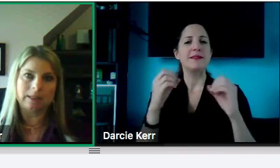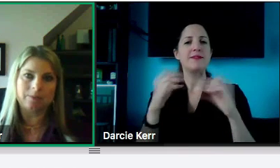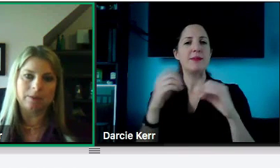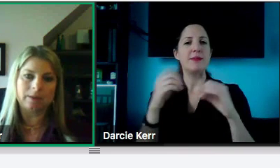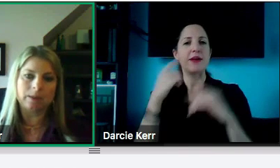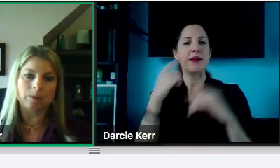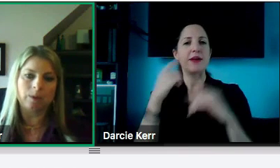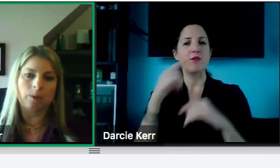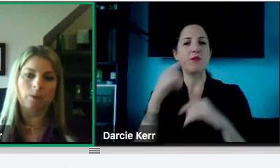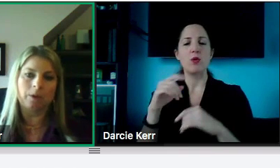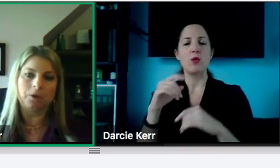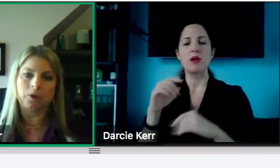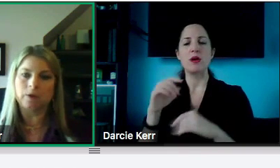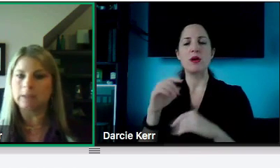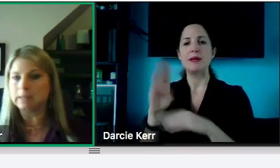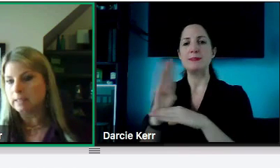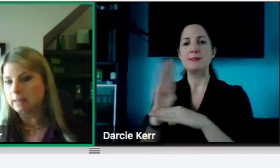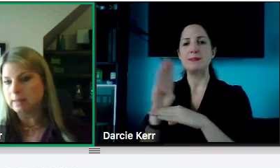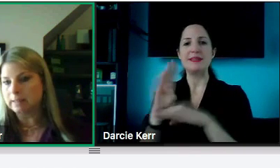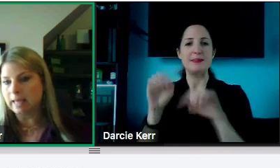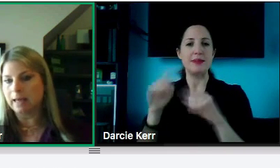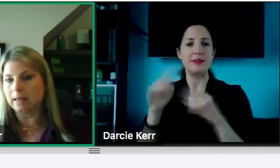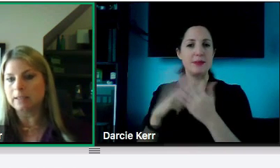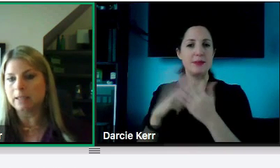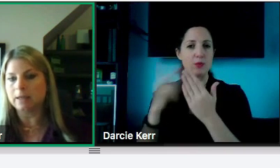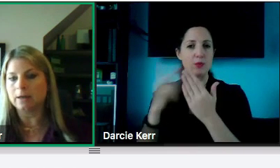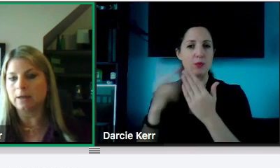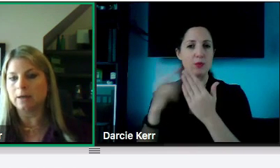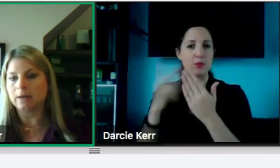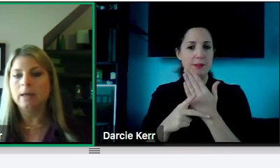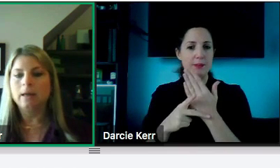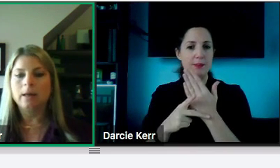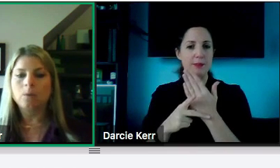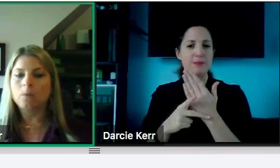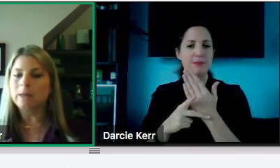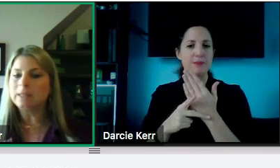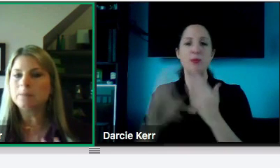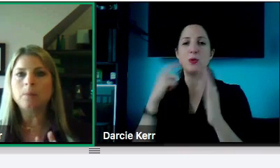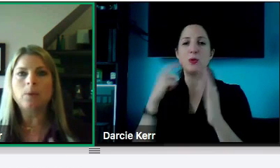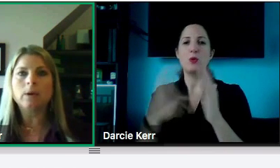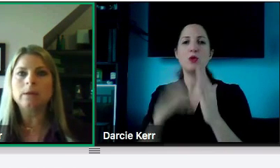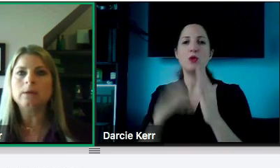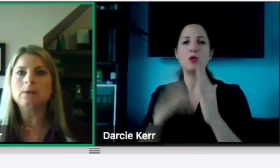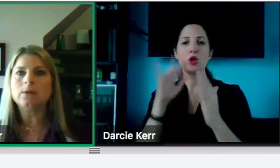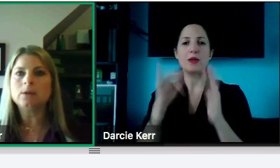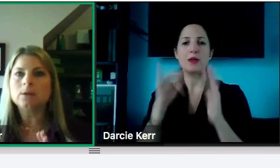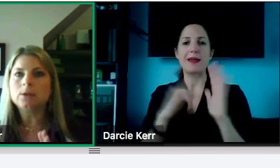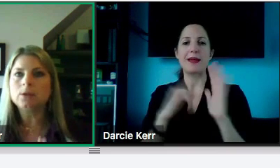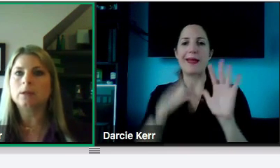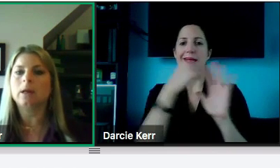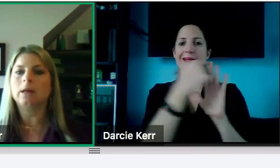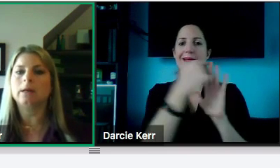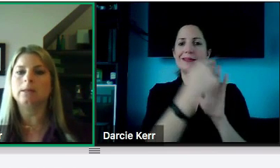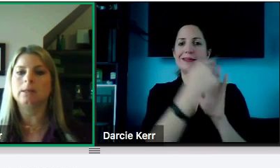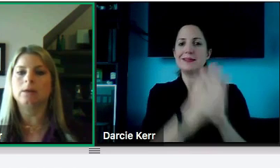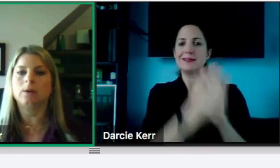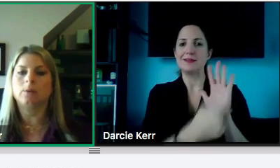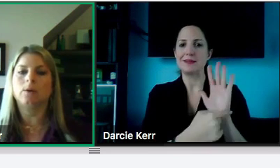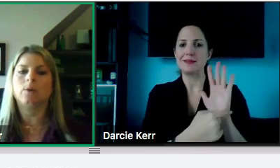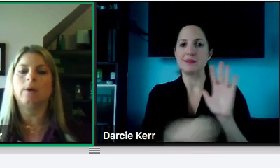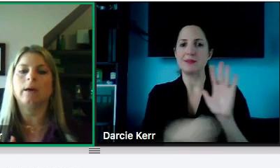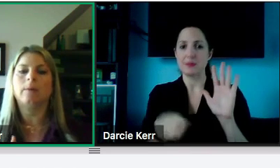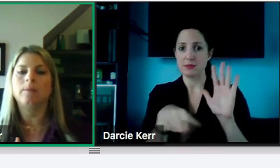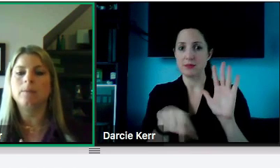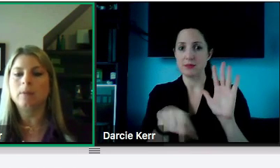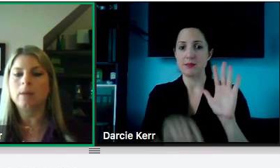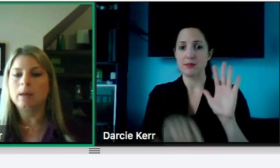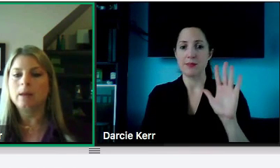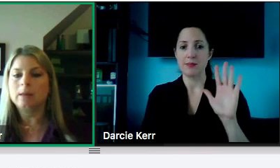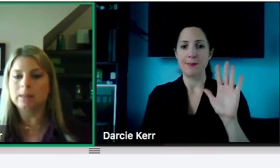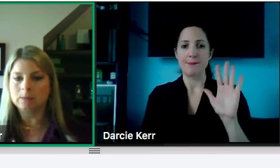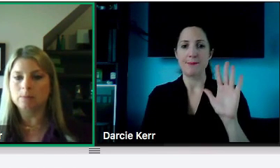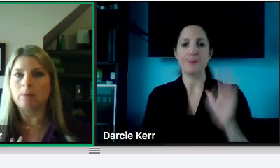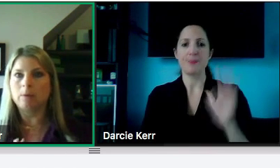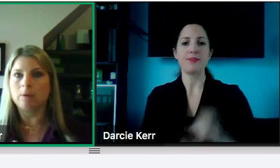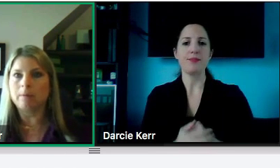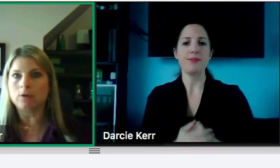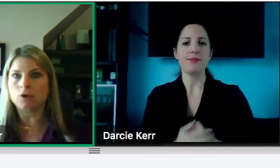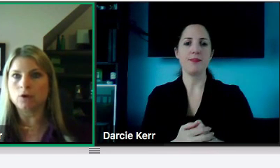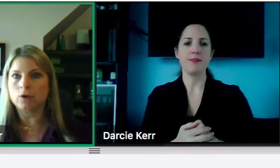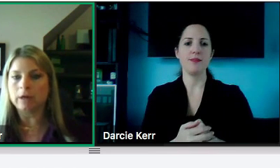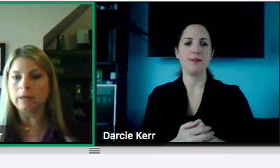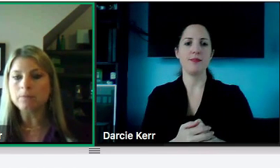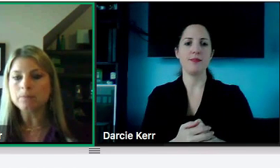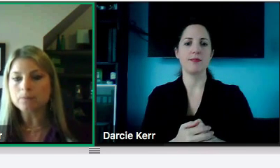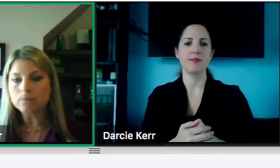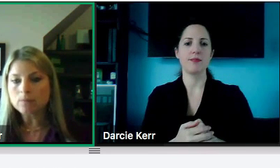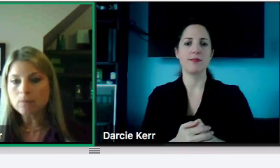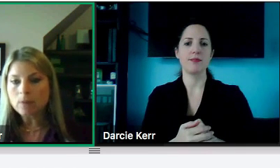our participants reported, you can see in this hand here. What's important to clients in our program, this is what we